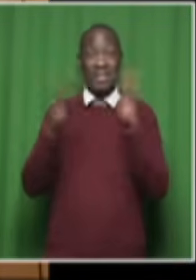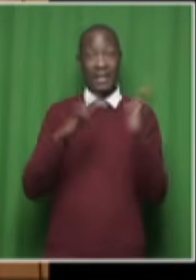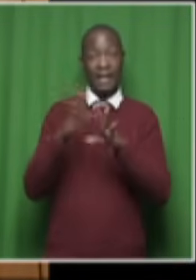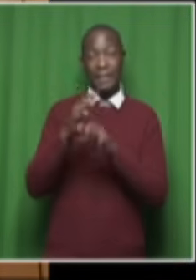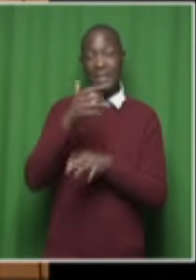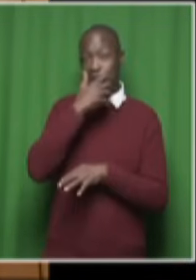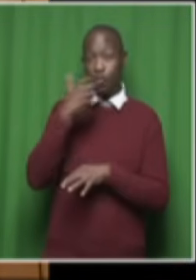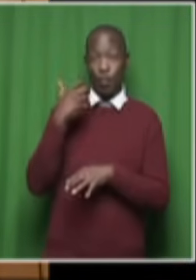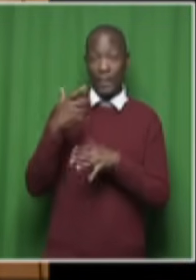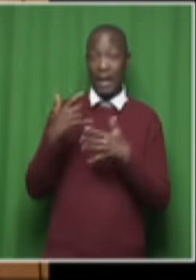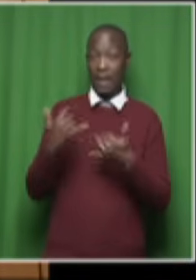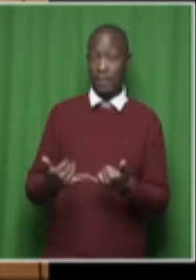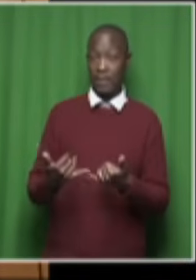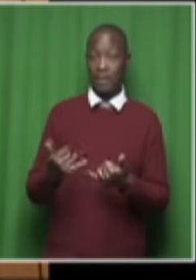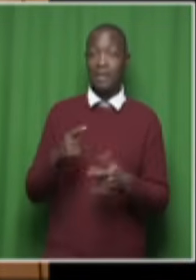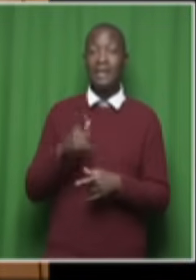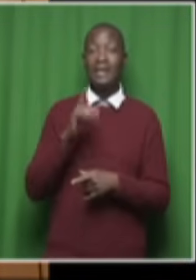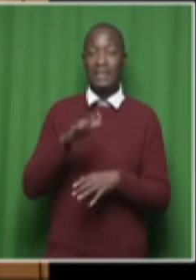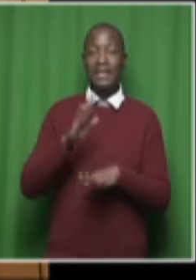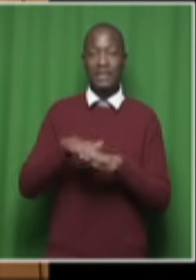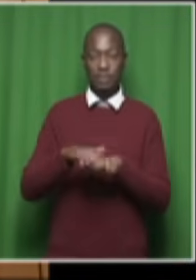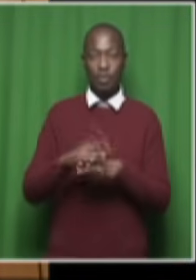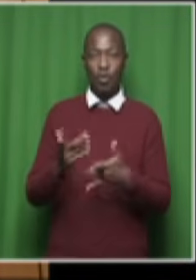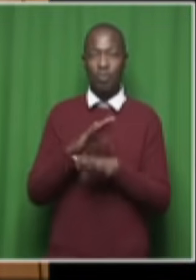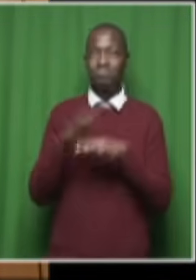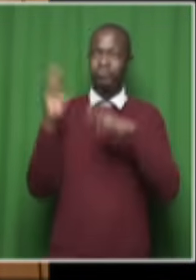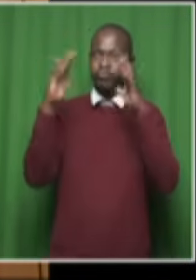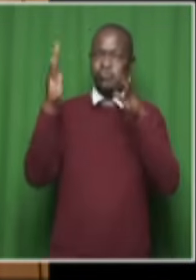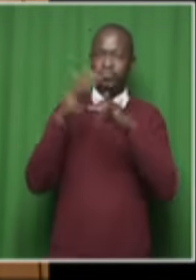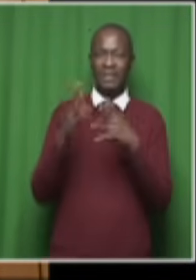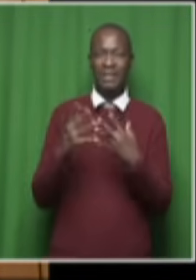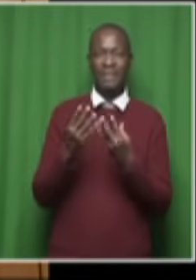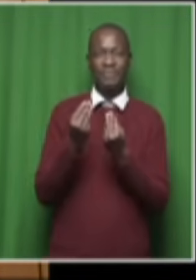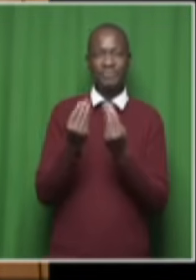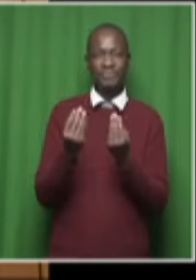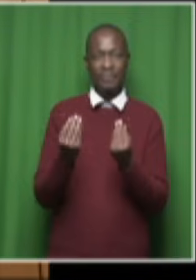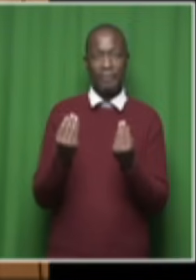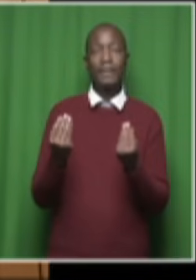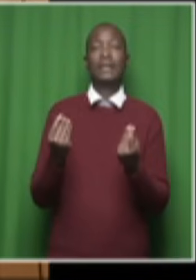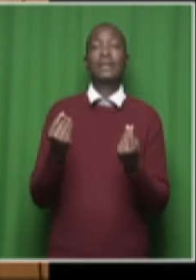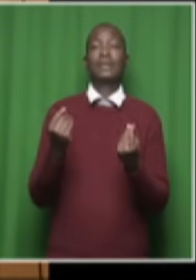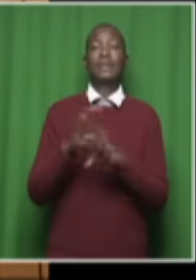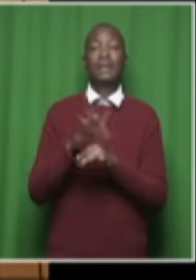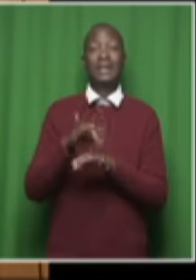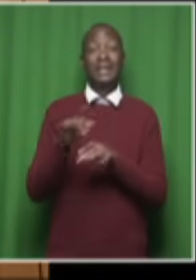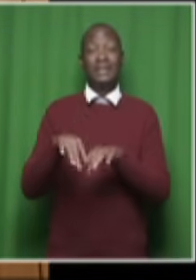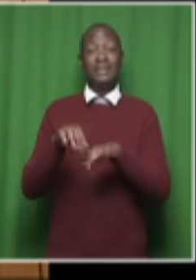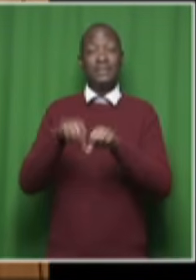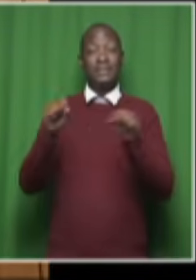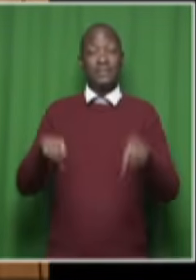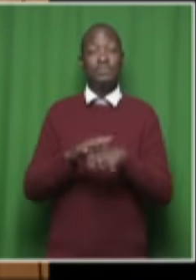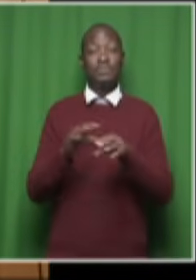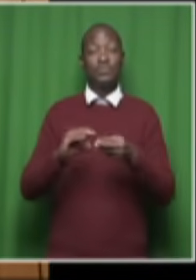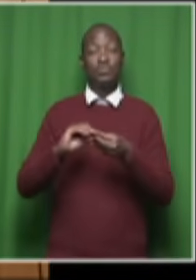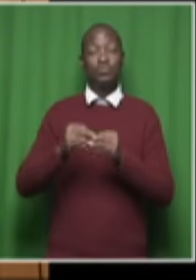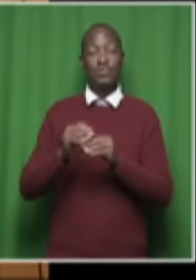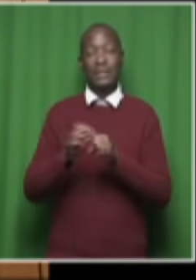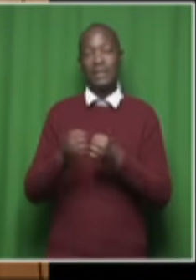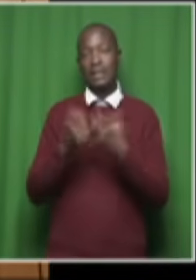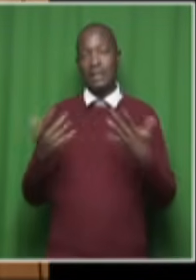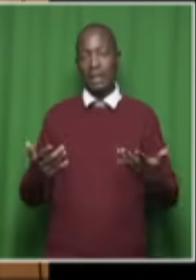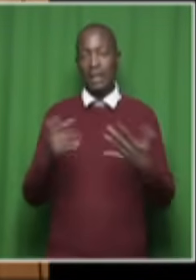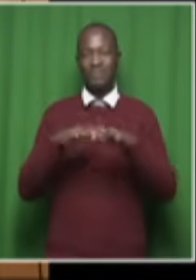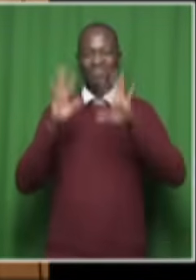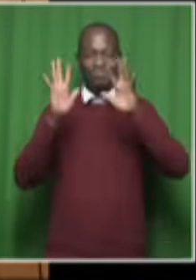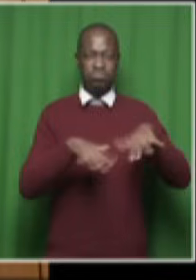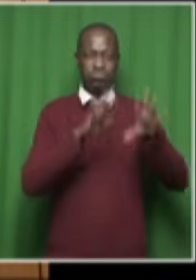can expect that there is more moisture in the atmosphere, and the potential for these systems to create large amounts of rainfall